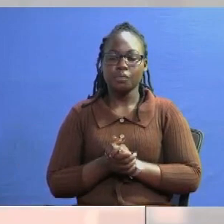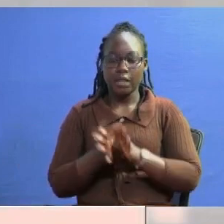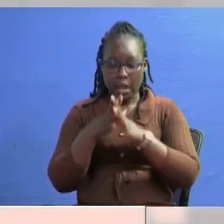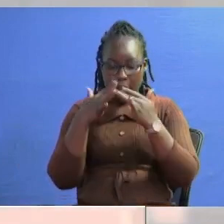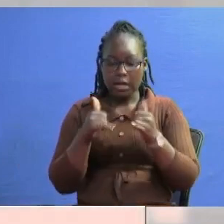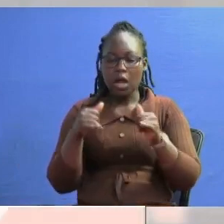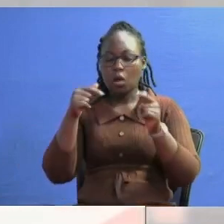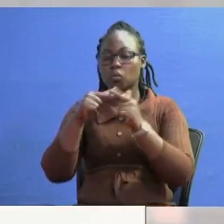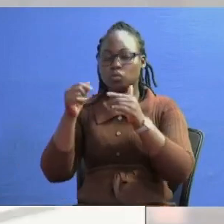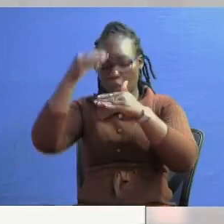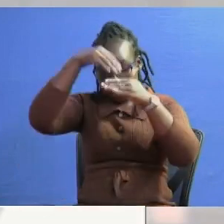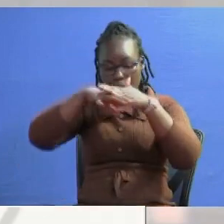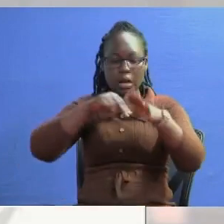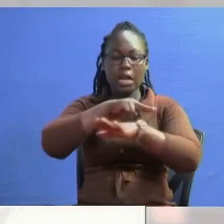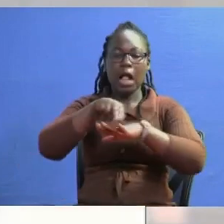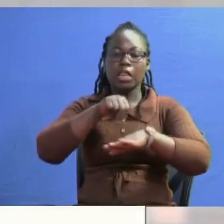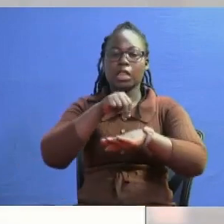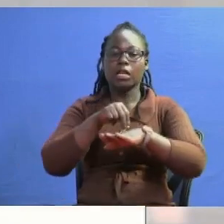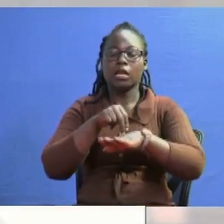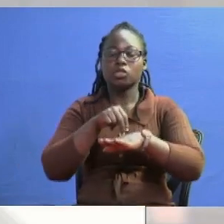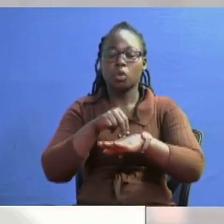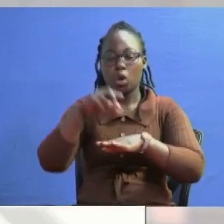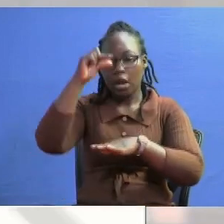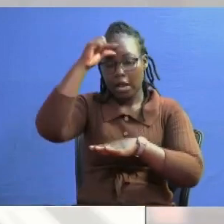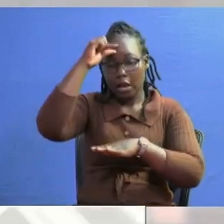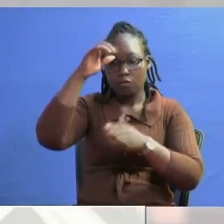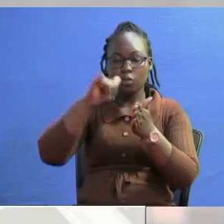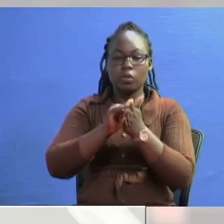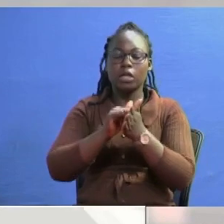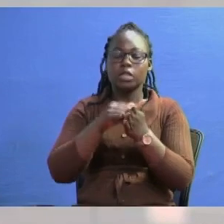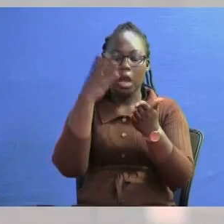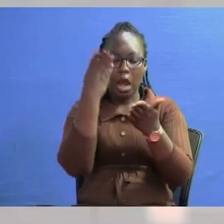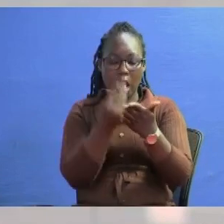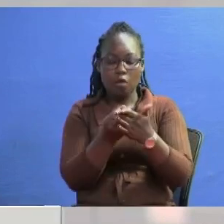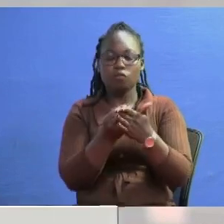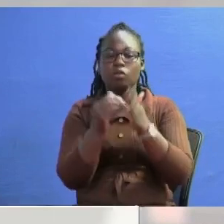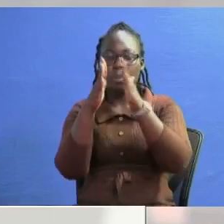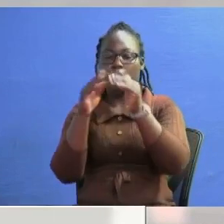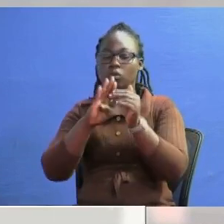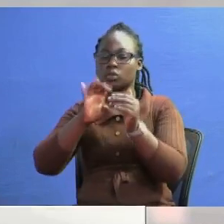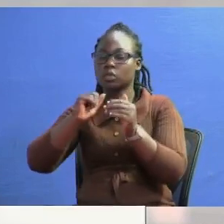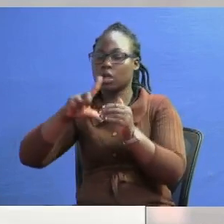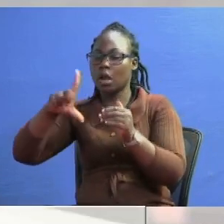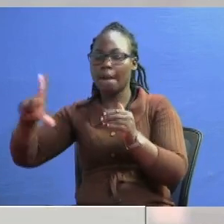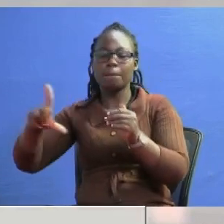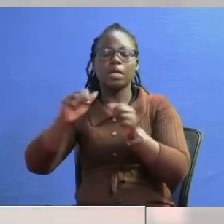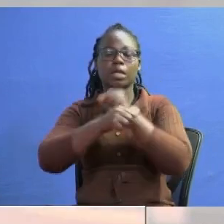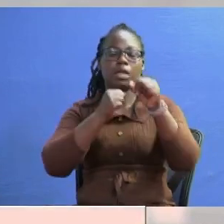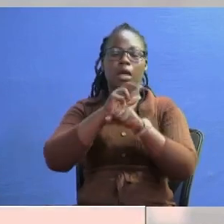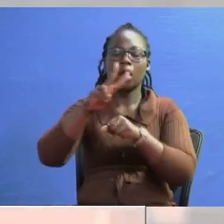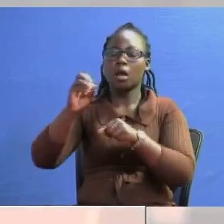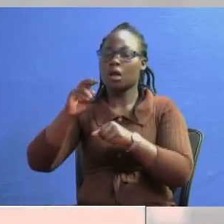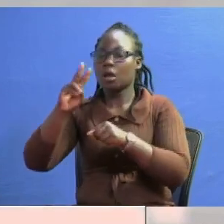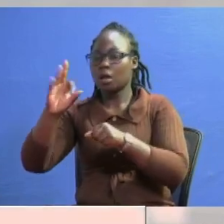now to Parliament, the national, government, that is the Affordable Housing Bill 2023, has sailed through the